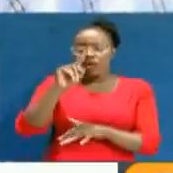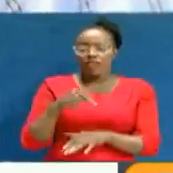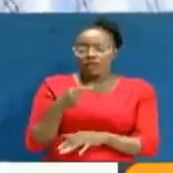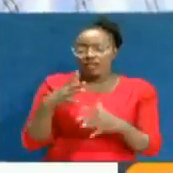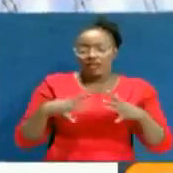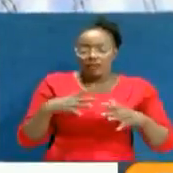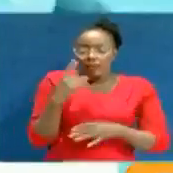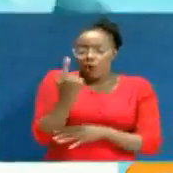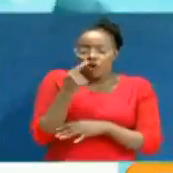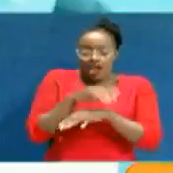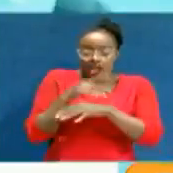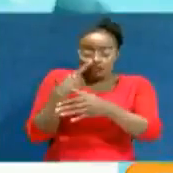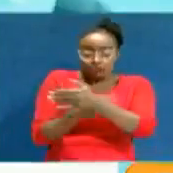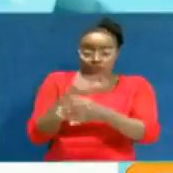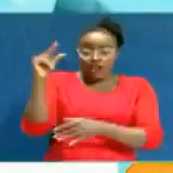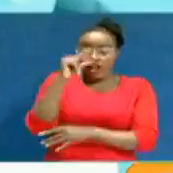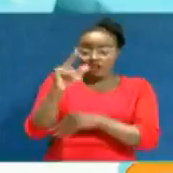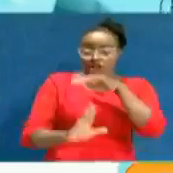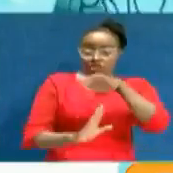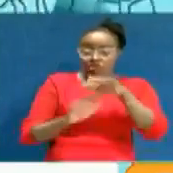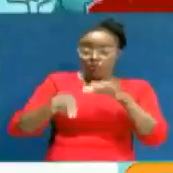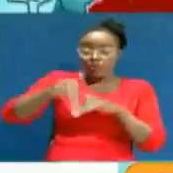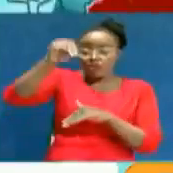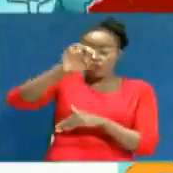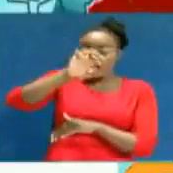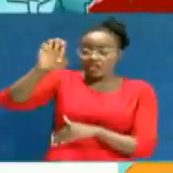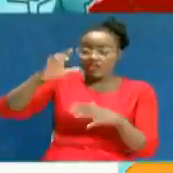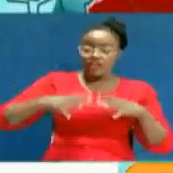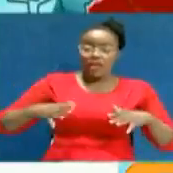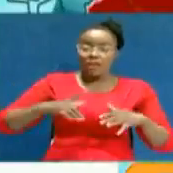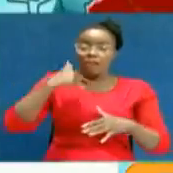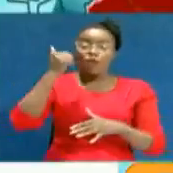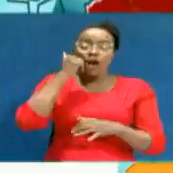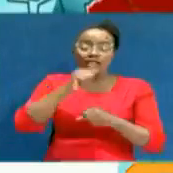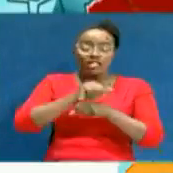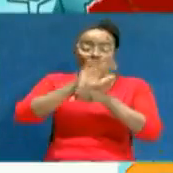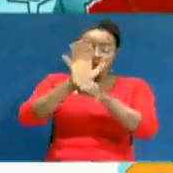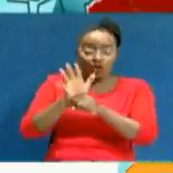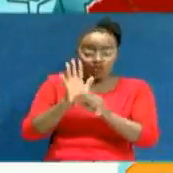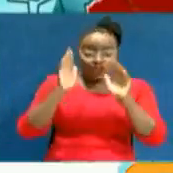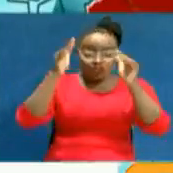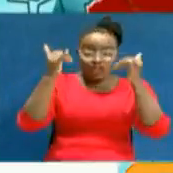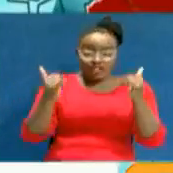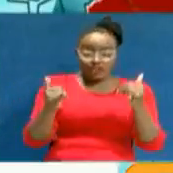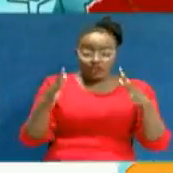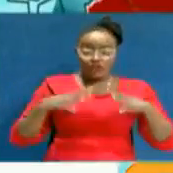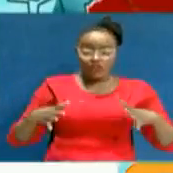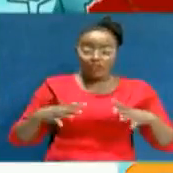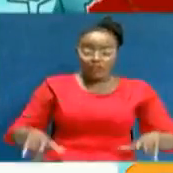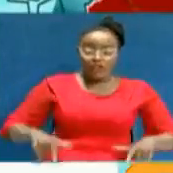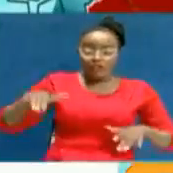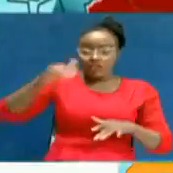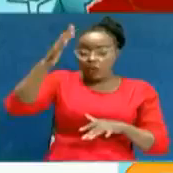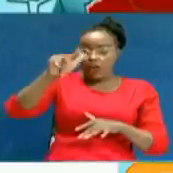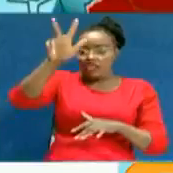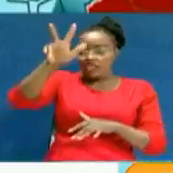1,000 recipients. Garissa County leads the northeastern region in number of COVID-19 infections. Focus now on the residents as the